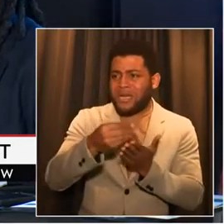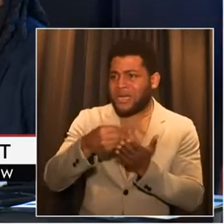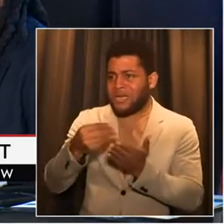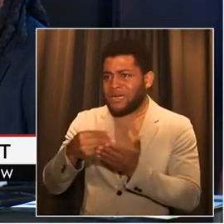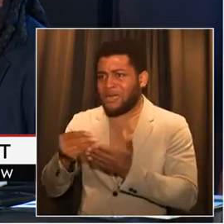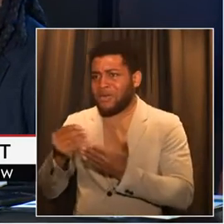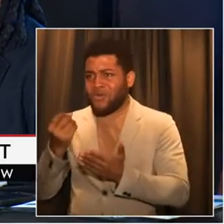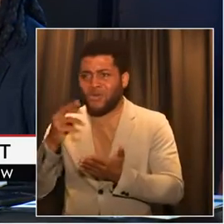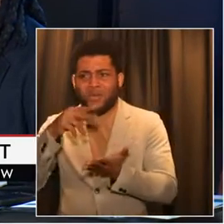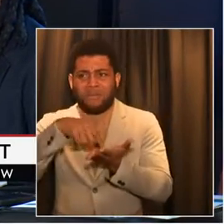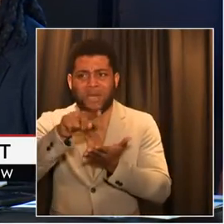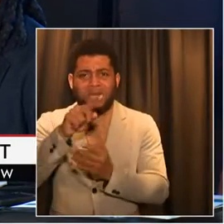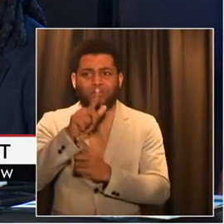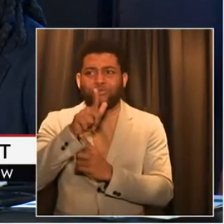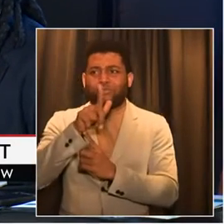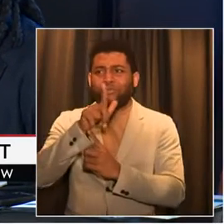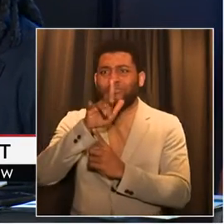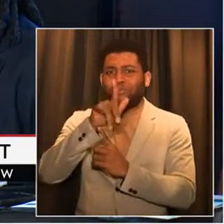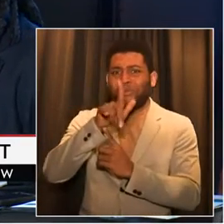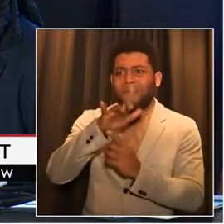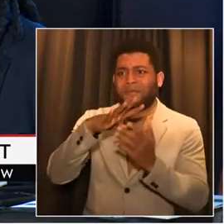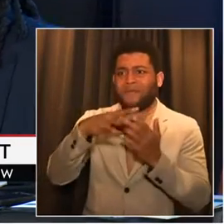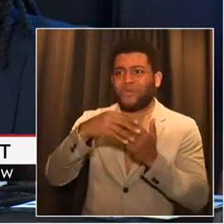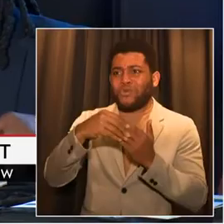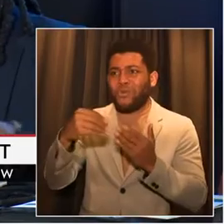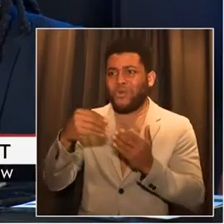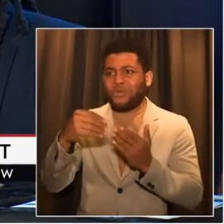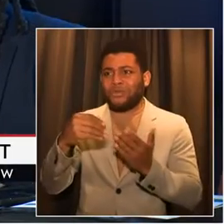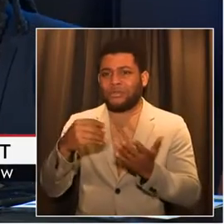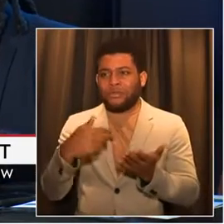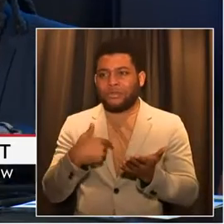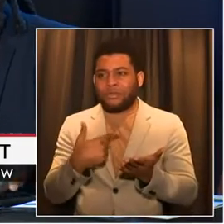park? And so the issue